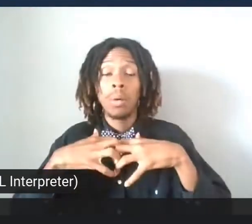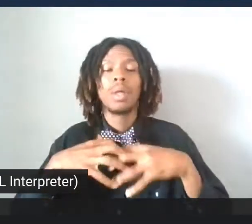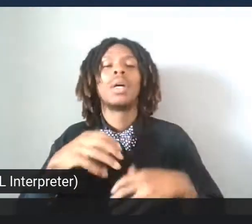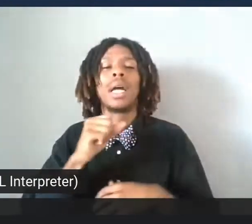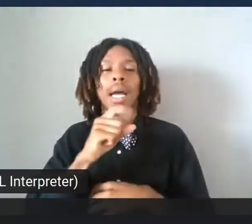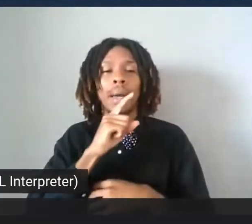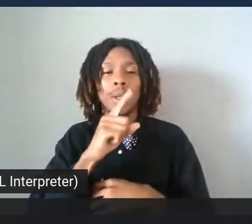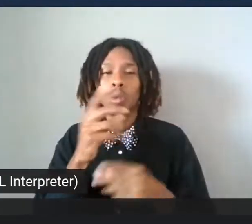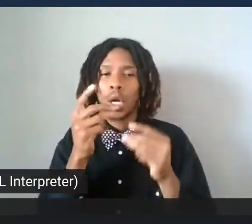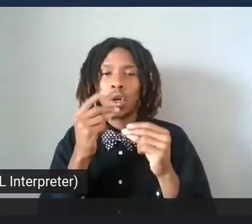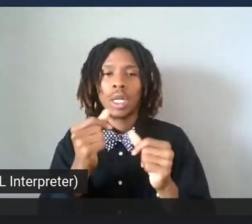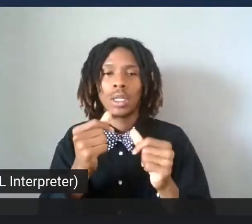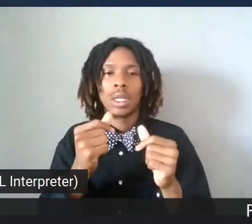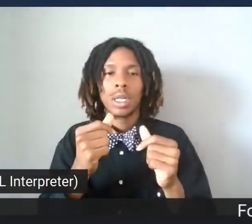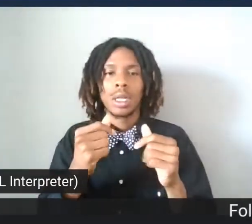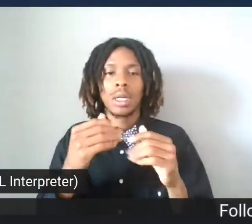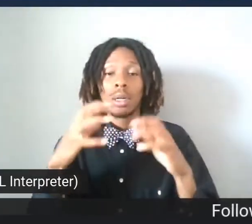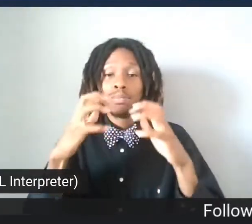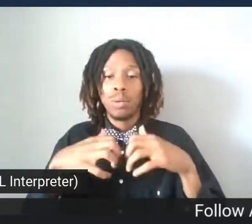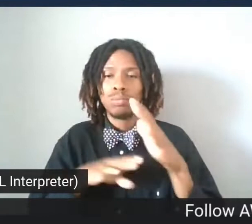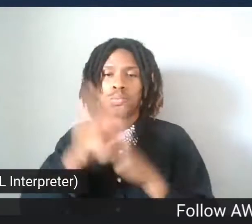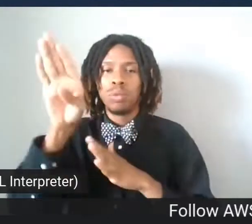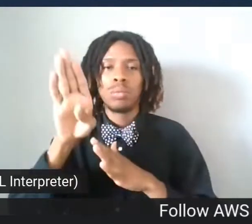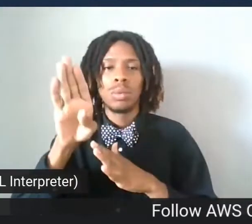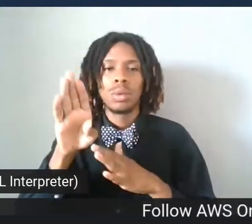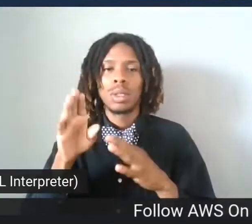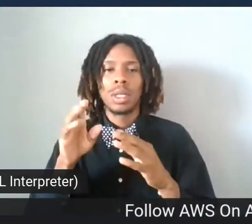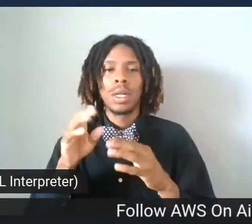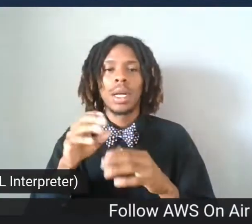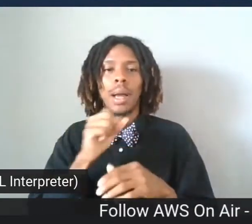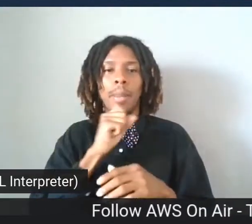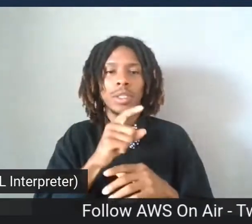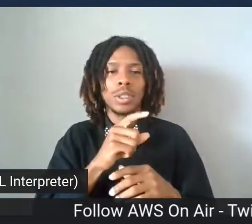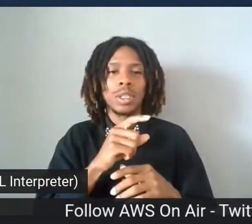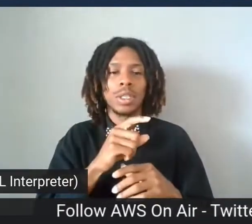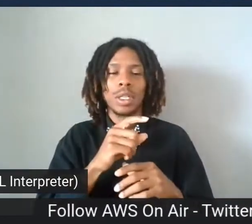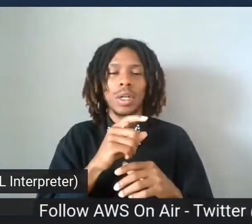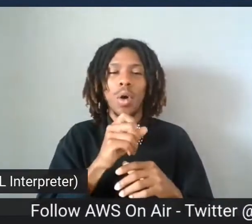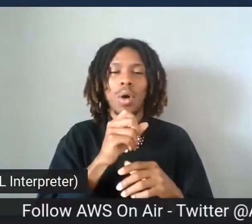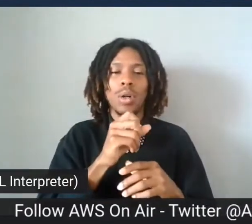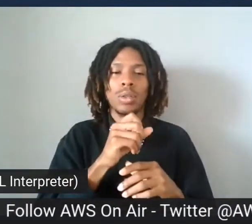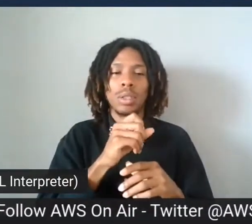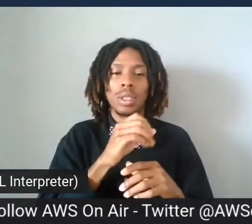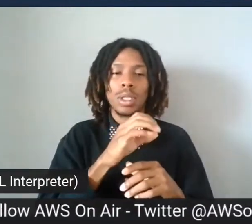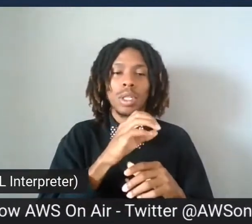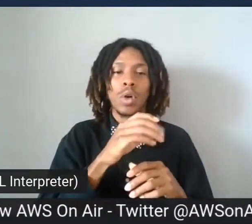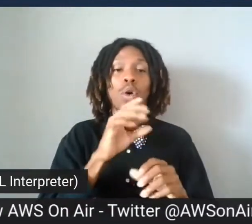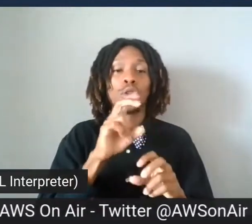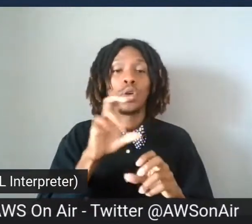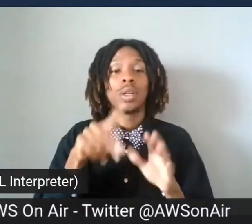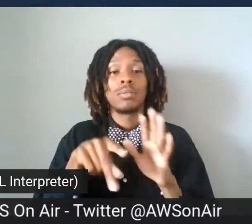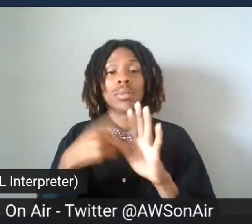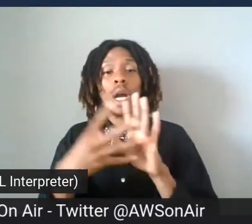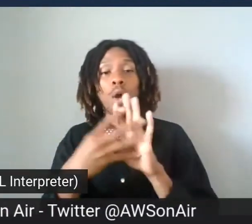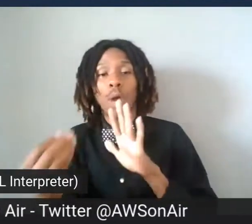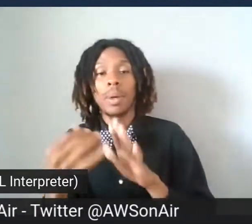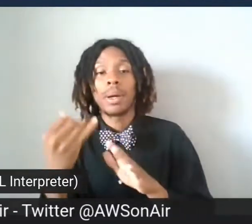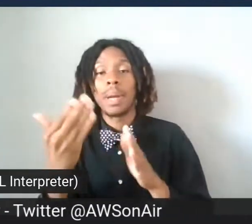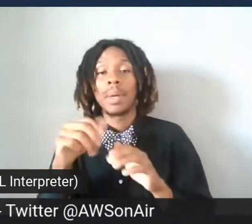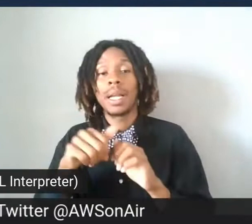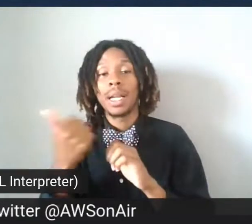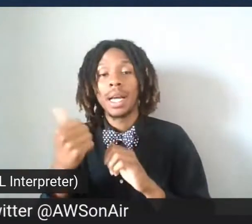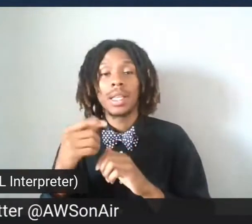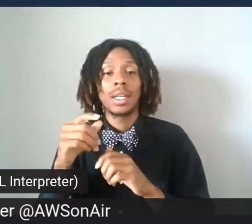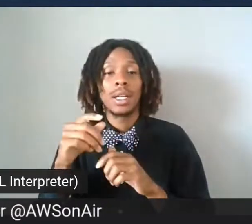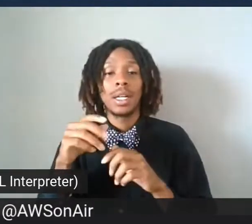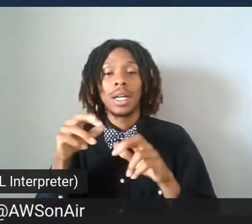sure that you can quickly recover your app by failing it over to another replica, whether it's in another AZ or